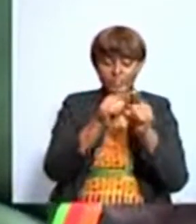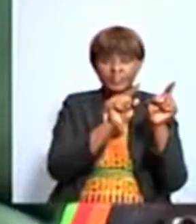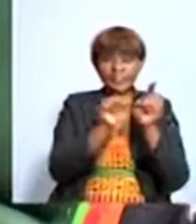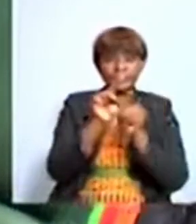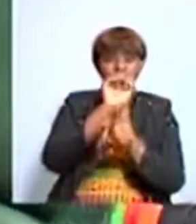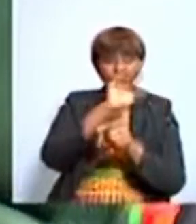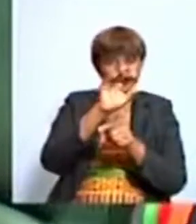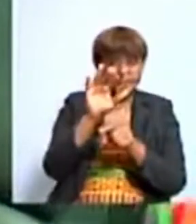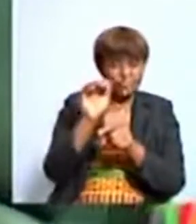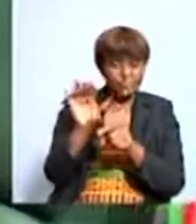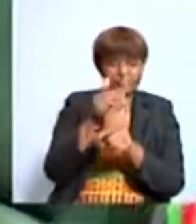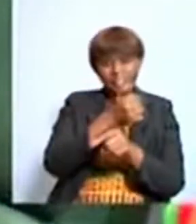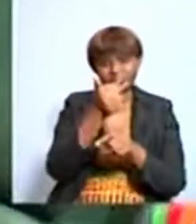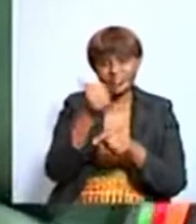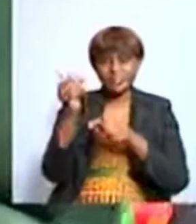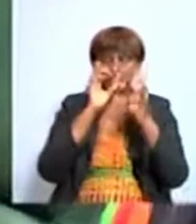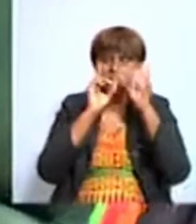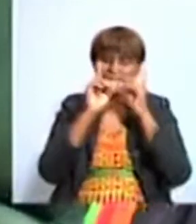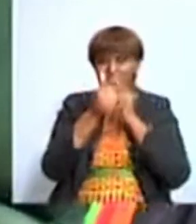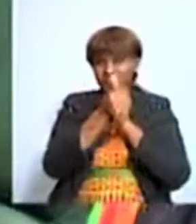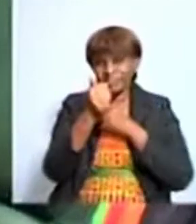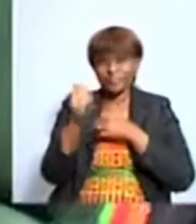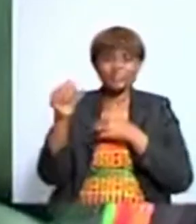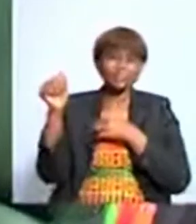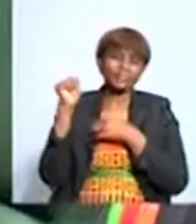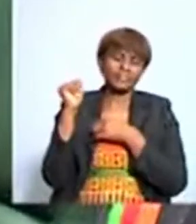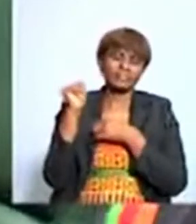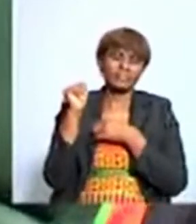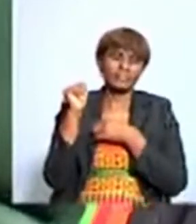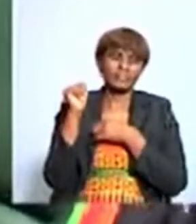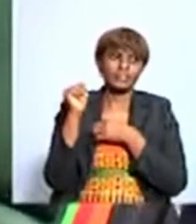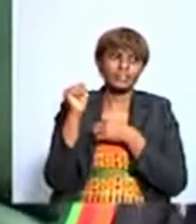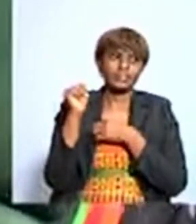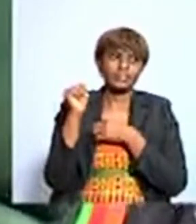circulated. Any debate, any objection?